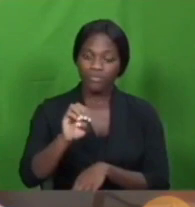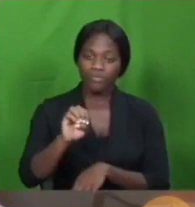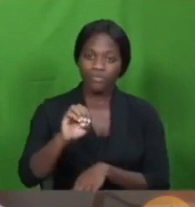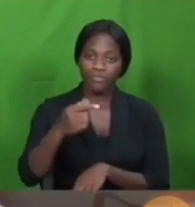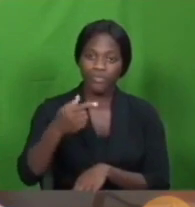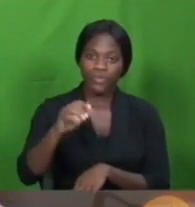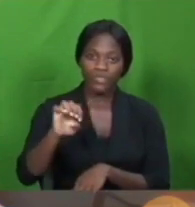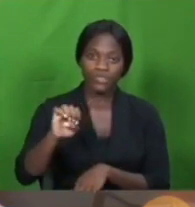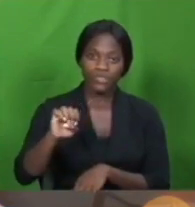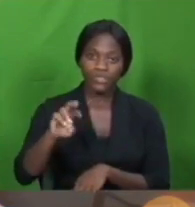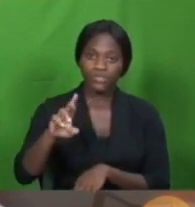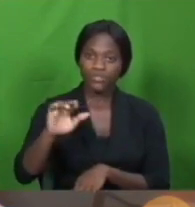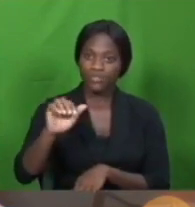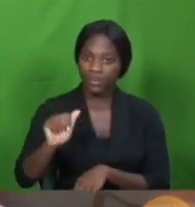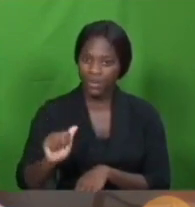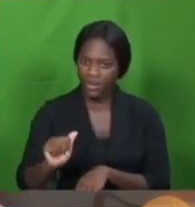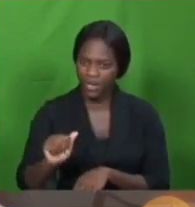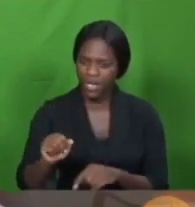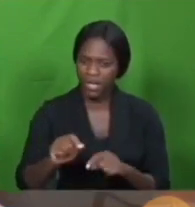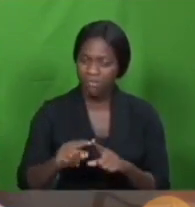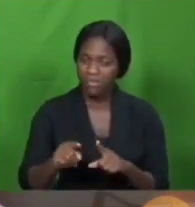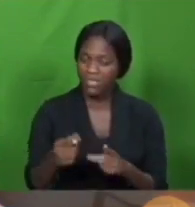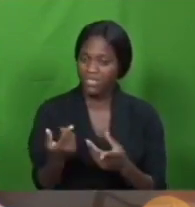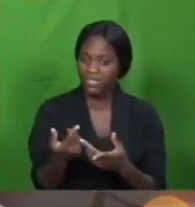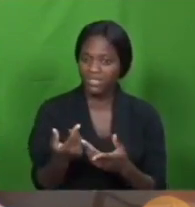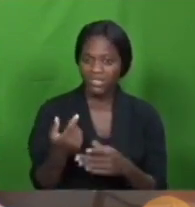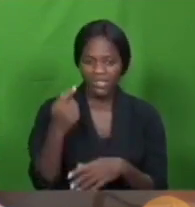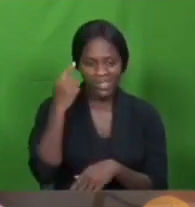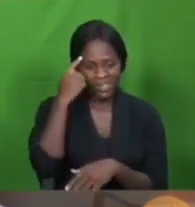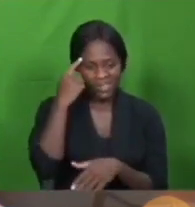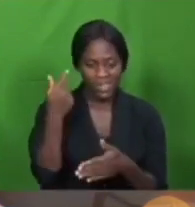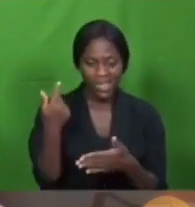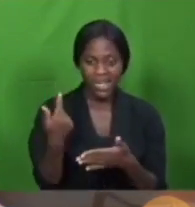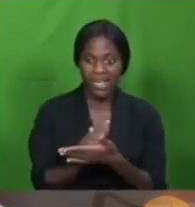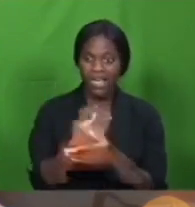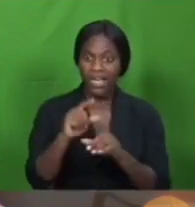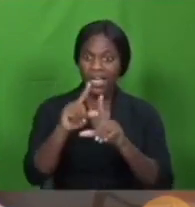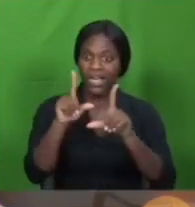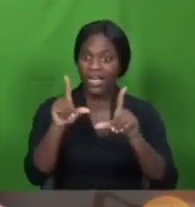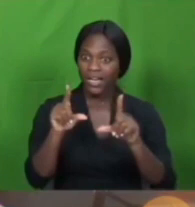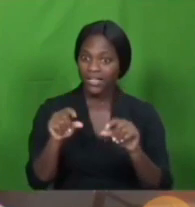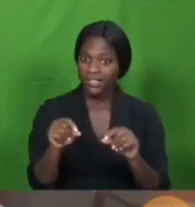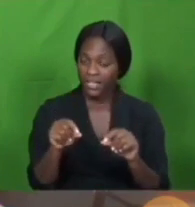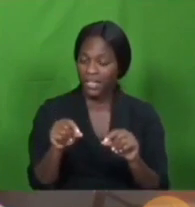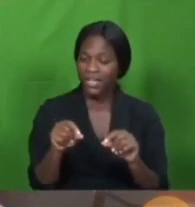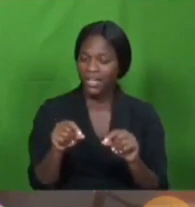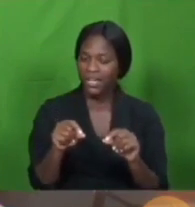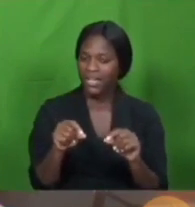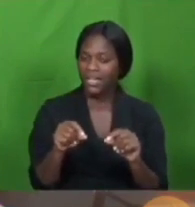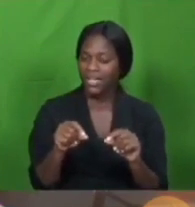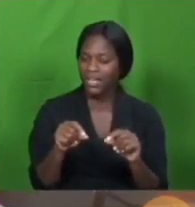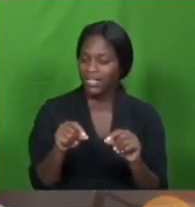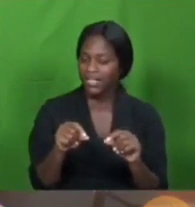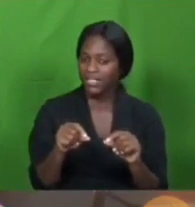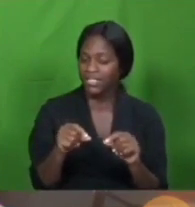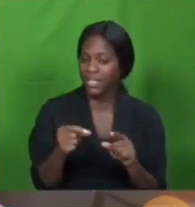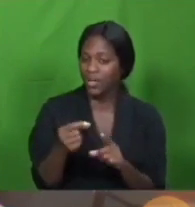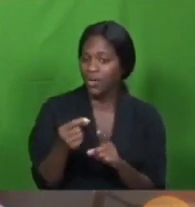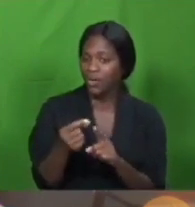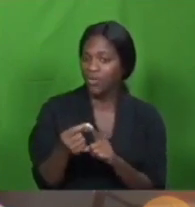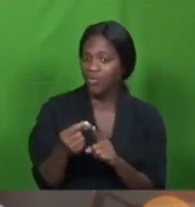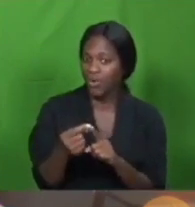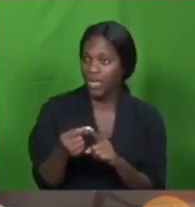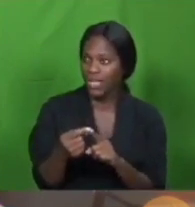to add that the Ghana card terminology has become quite a